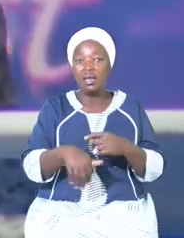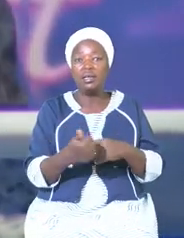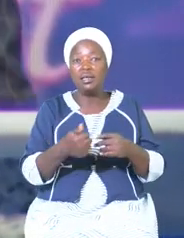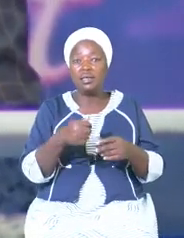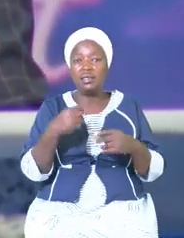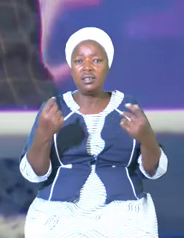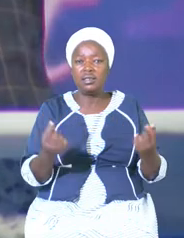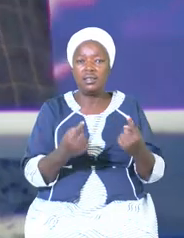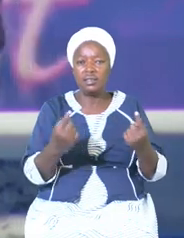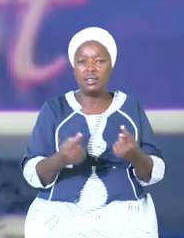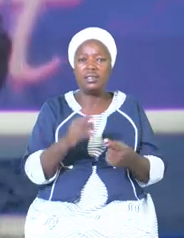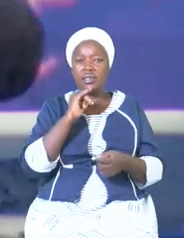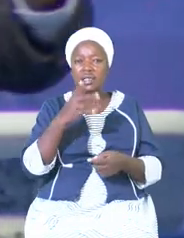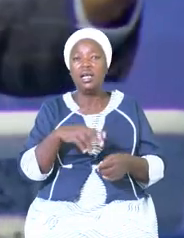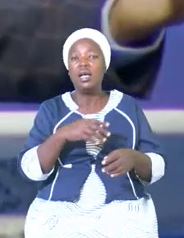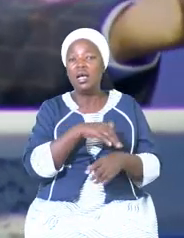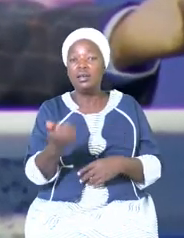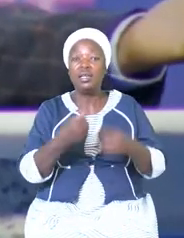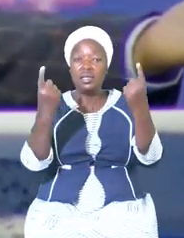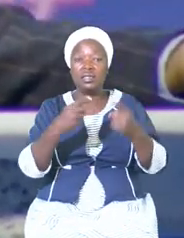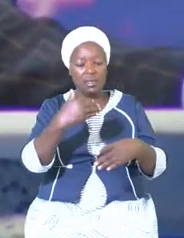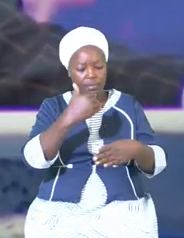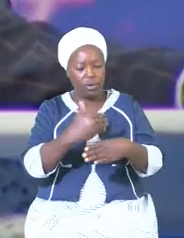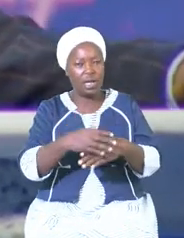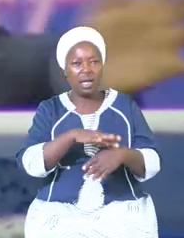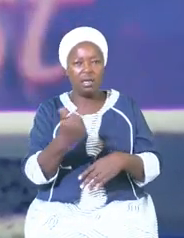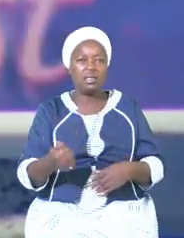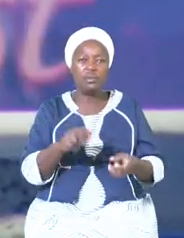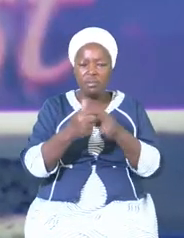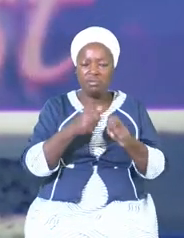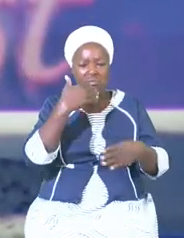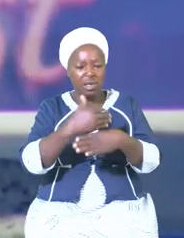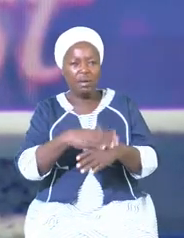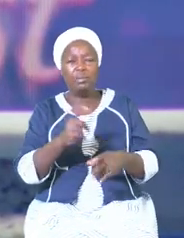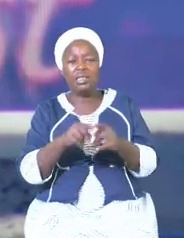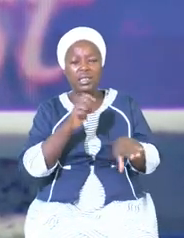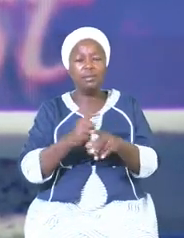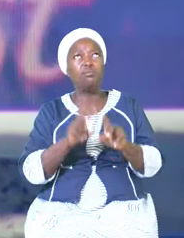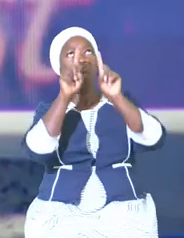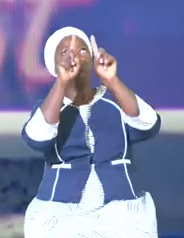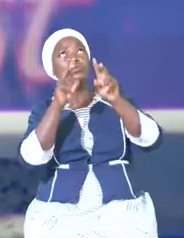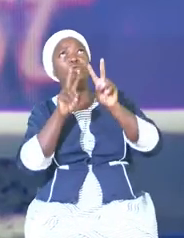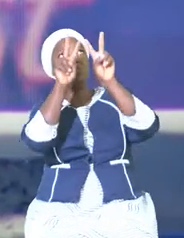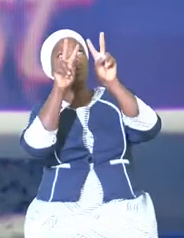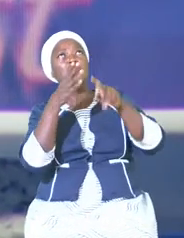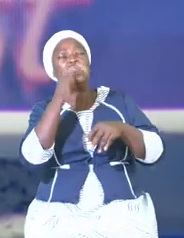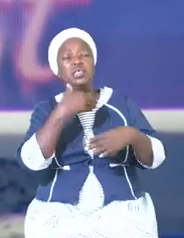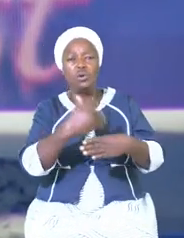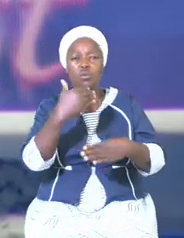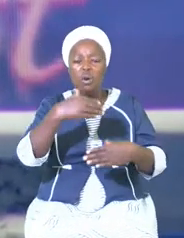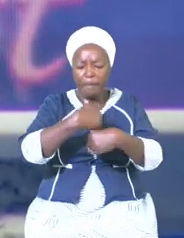Another transgression, another block. By the time you look up, there is a wall made by